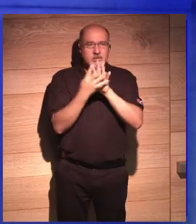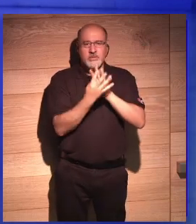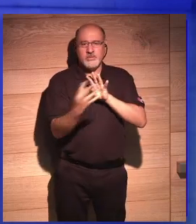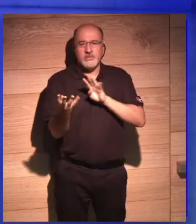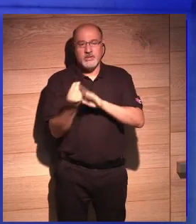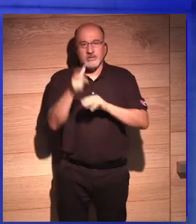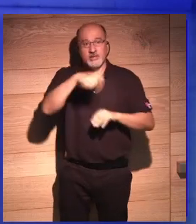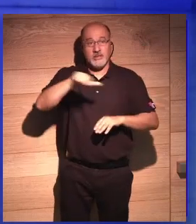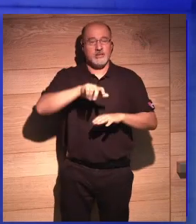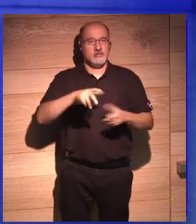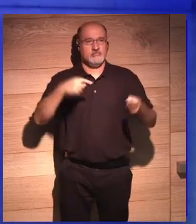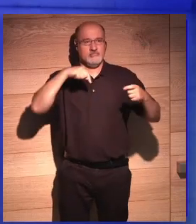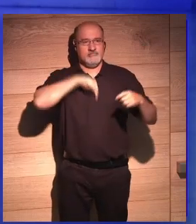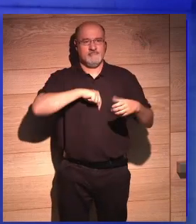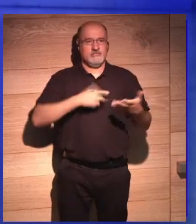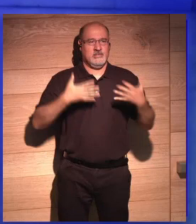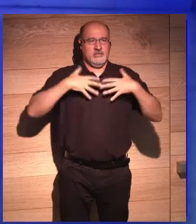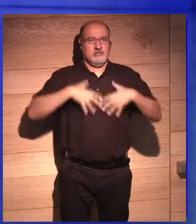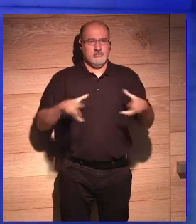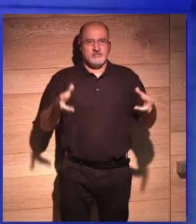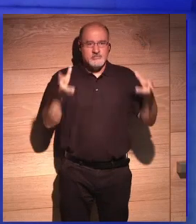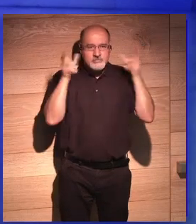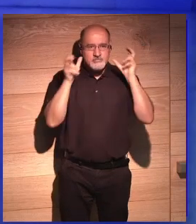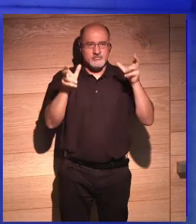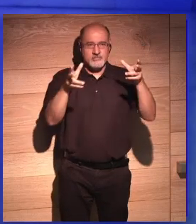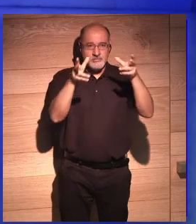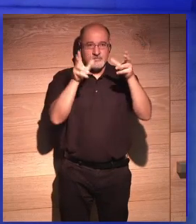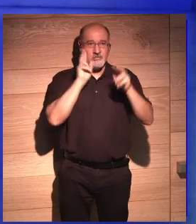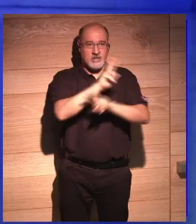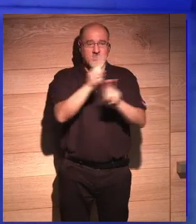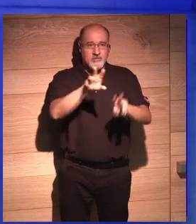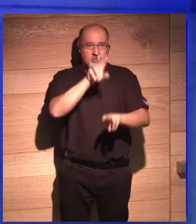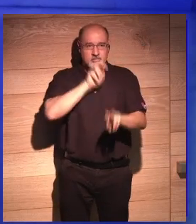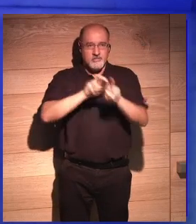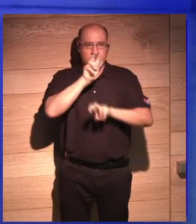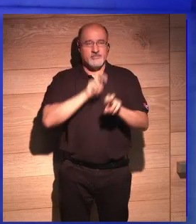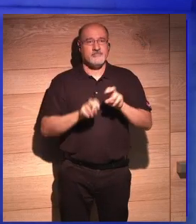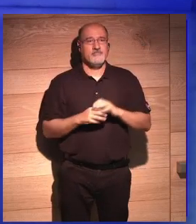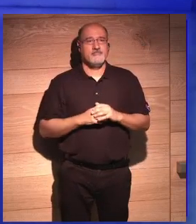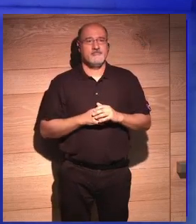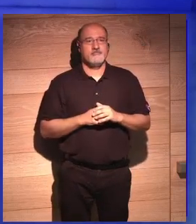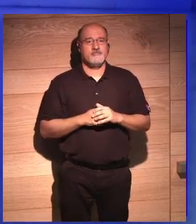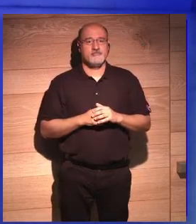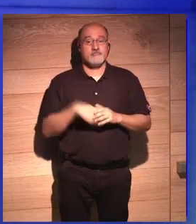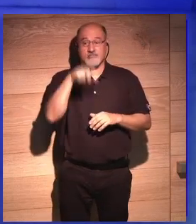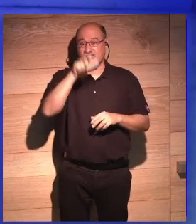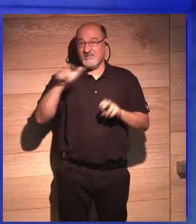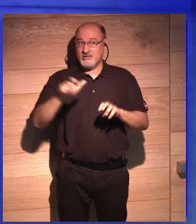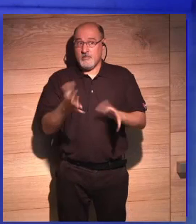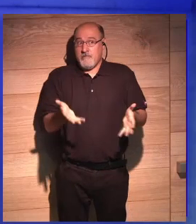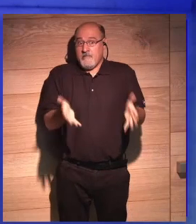enthusiasts, lots of people working with Arduino and so on that we engage with to get our ideas into the